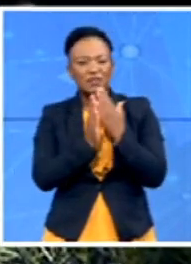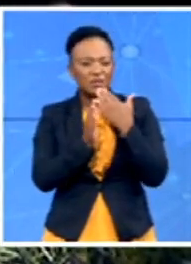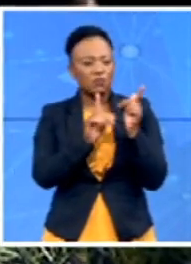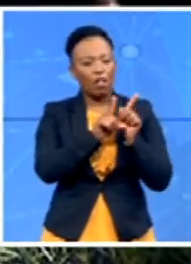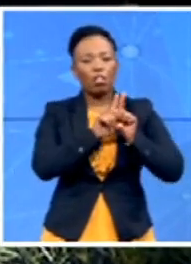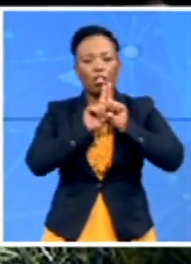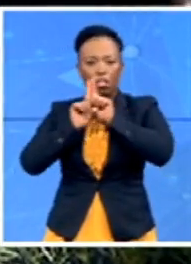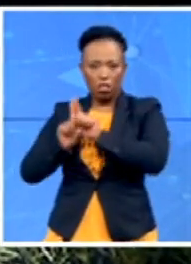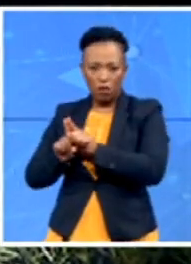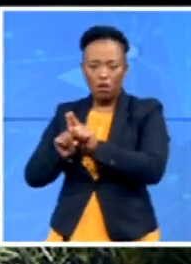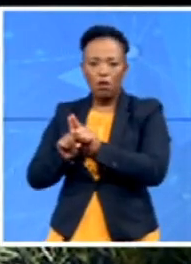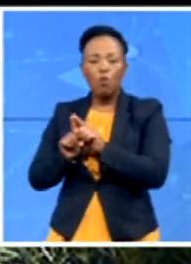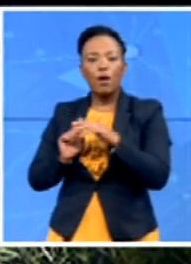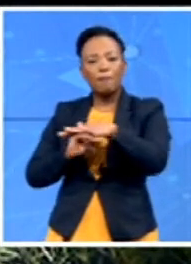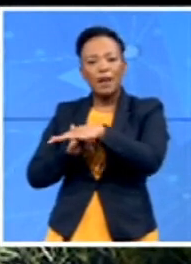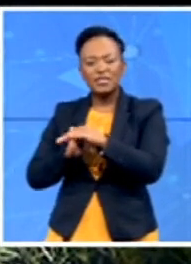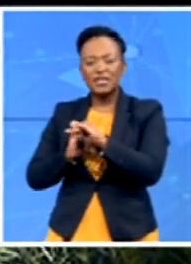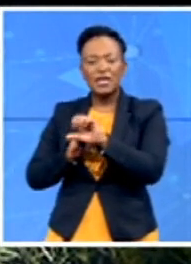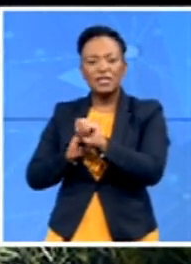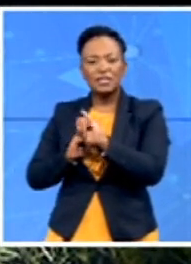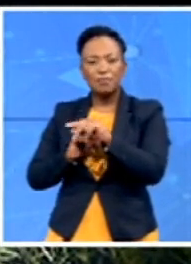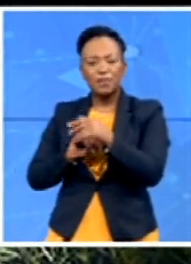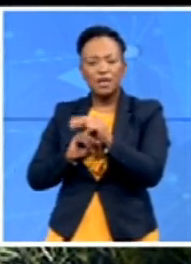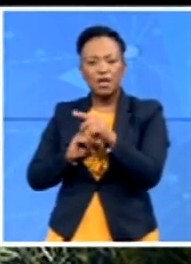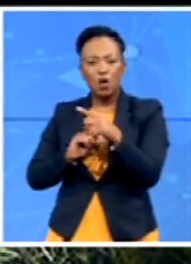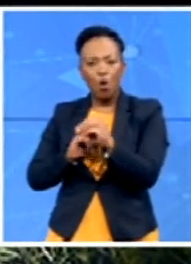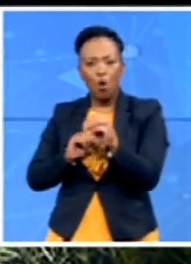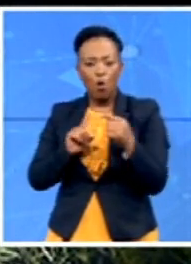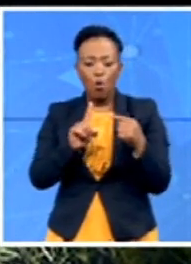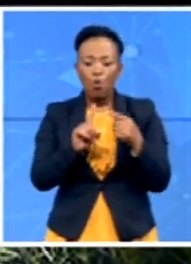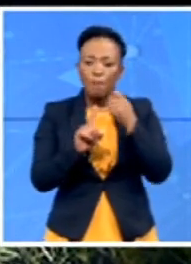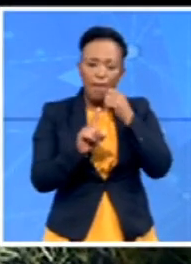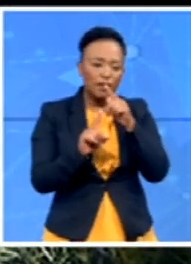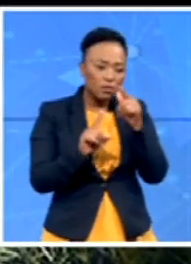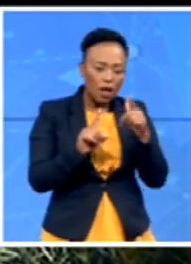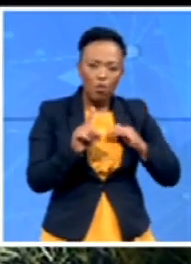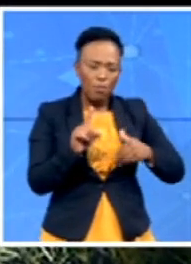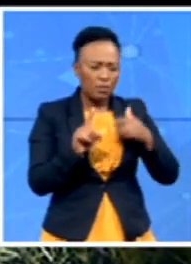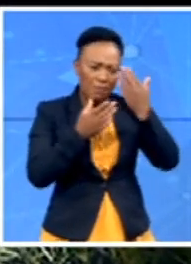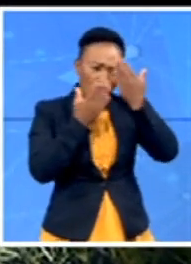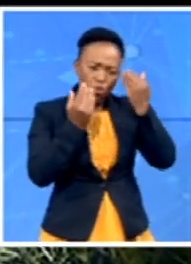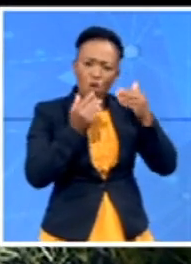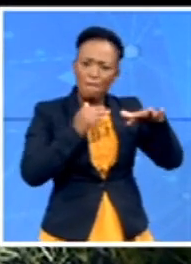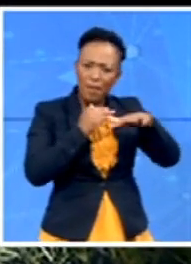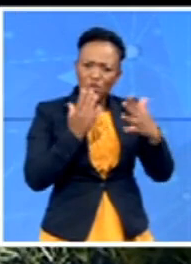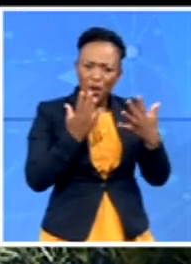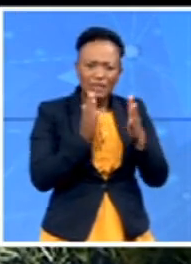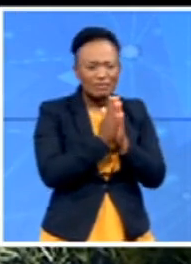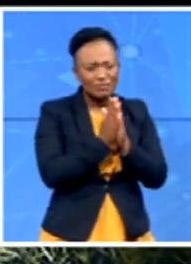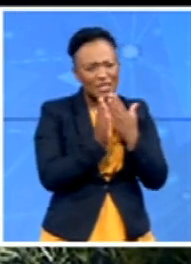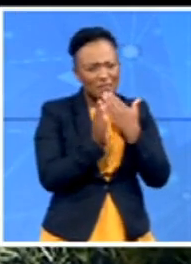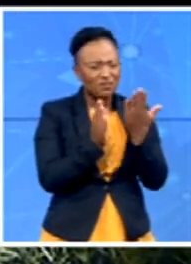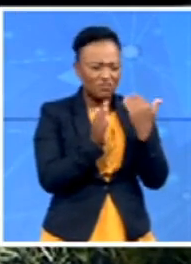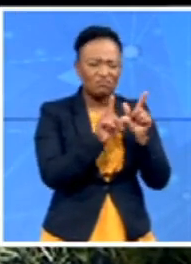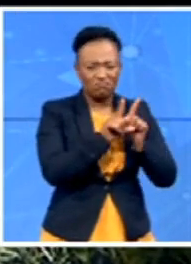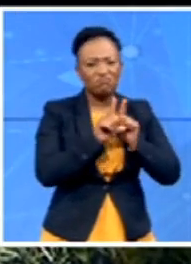that he did not know the area very well, so he will need someone to accompany him. And then upon